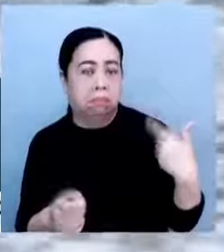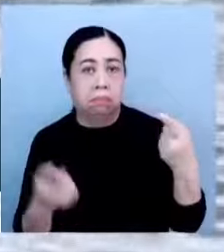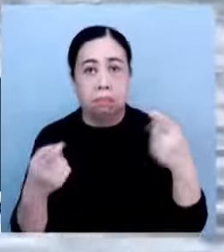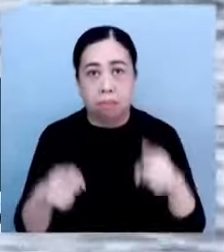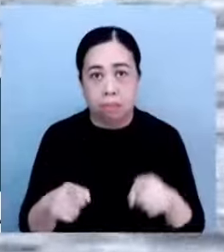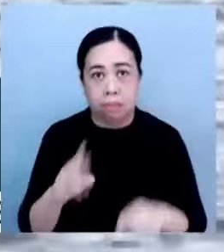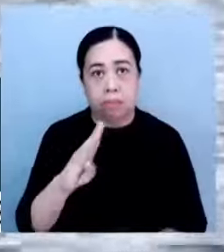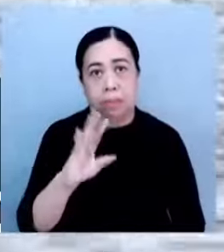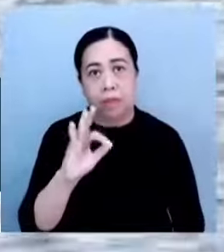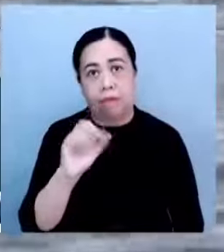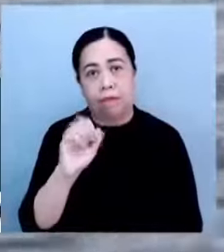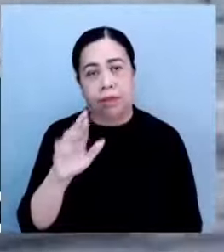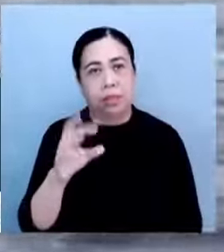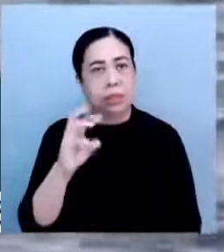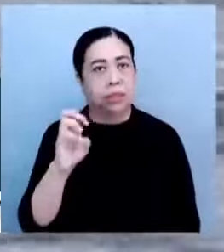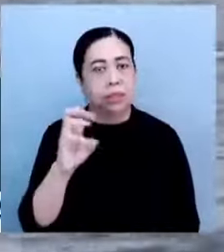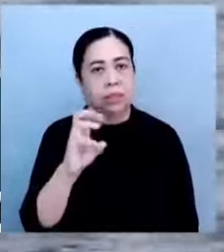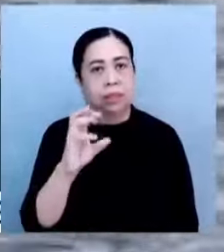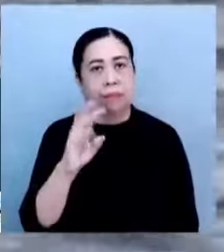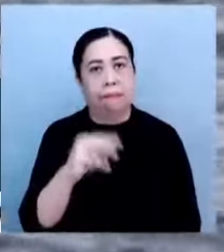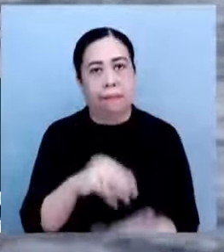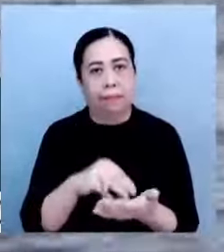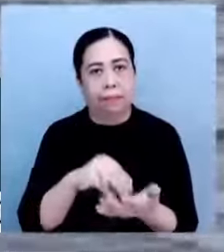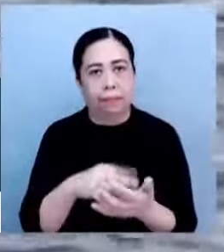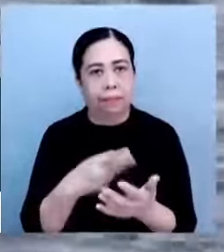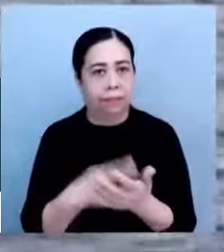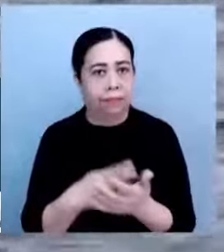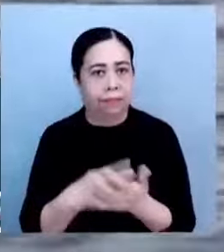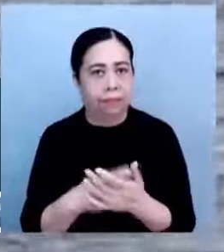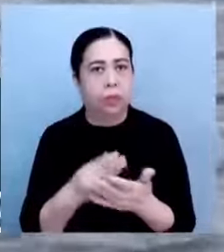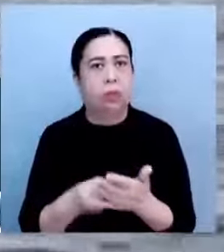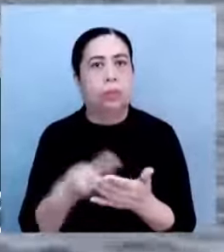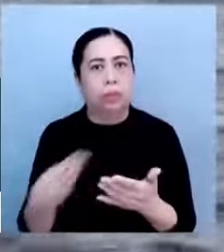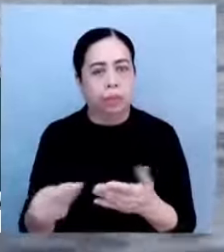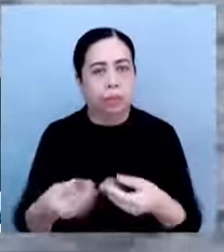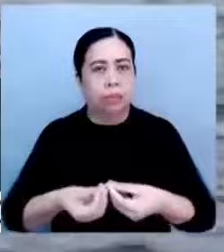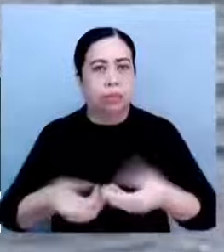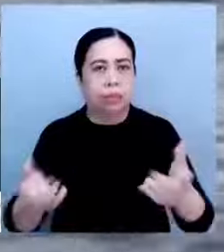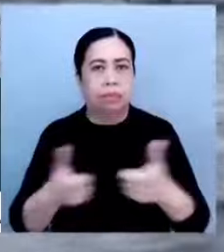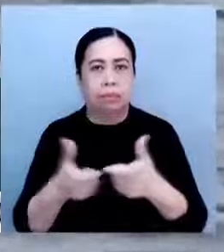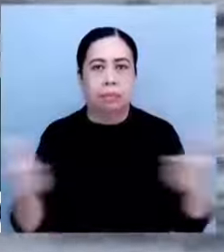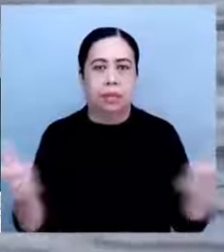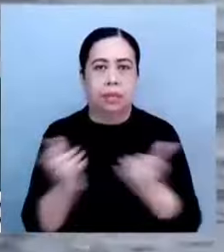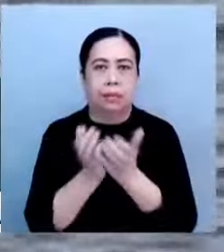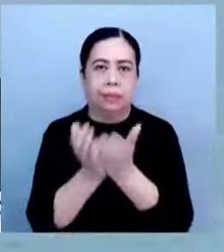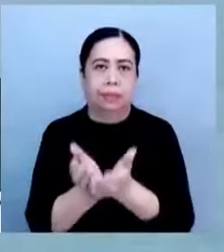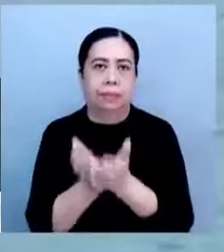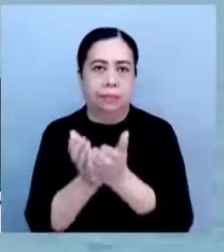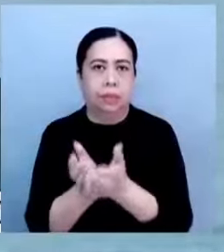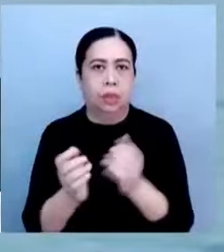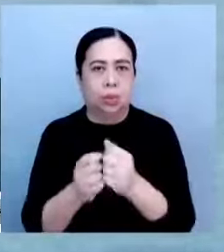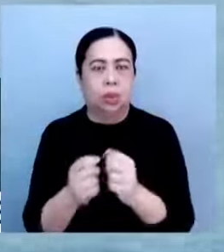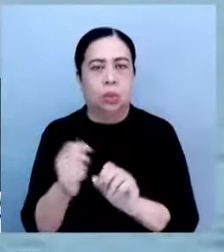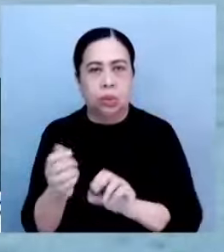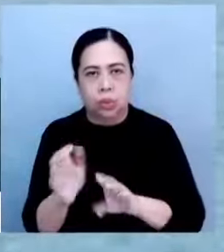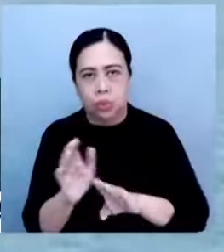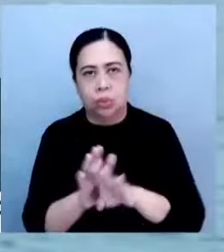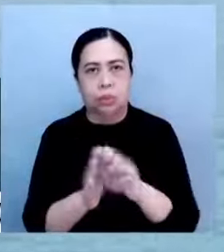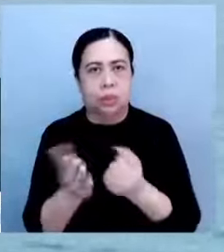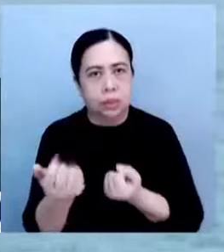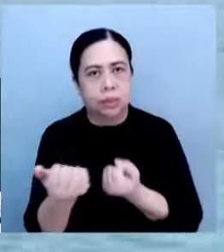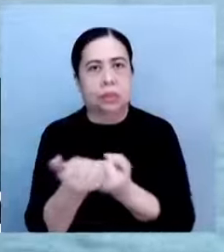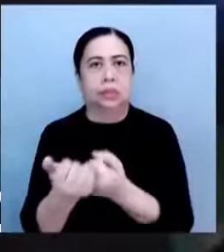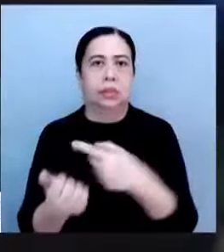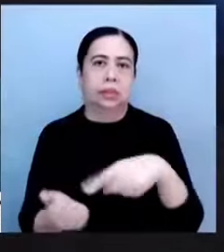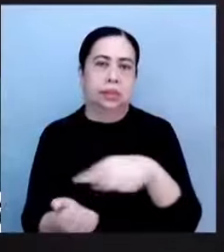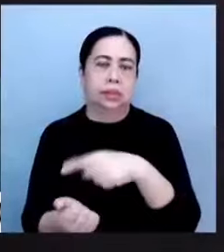has allocated 660 million pesos to purchase and distribute larger fishing vessels to boost the capacity of local fisher